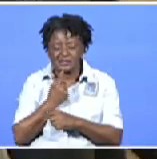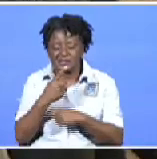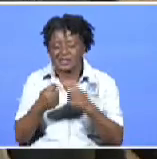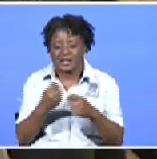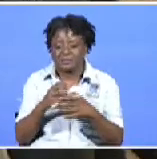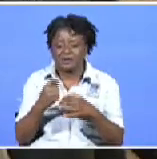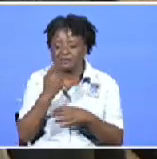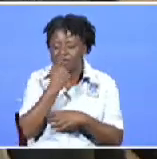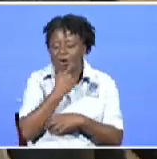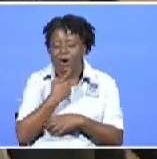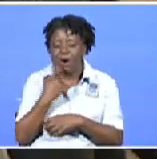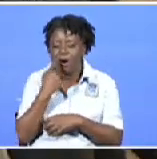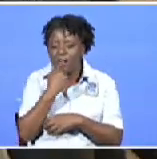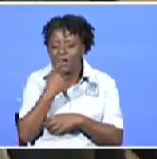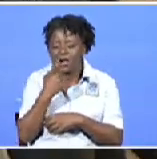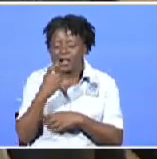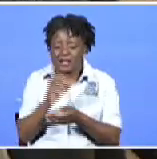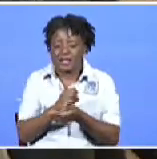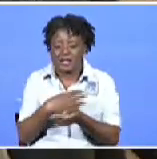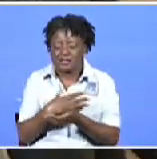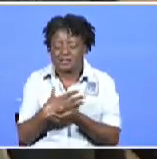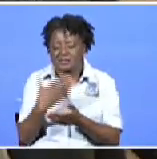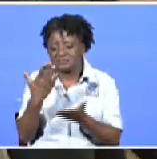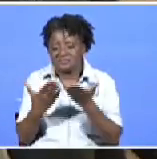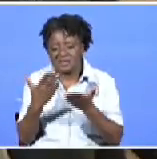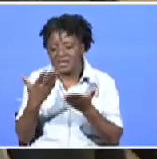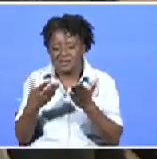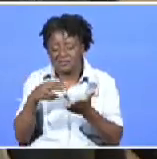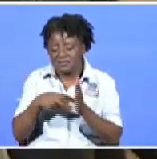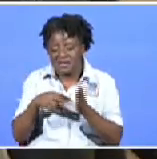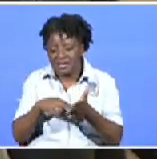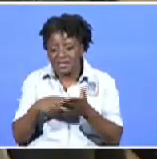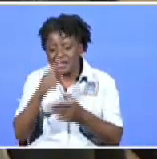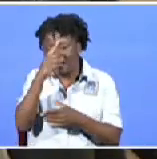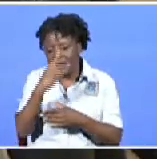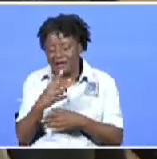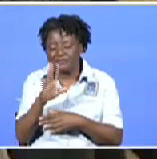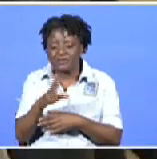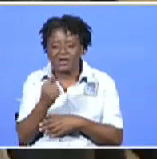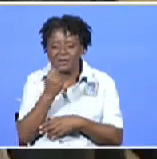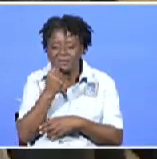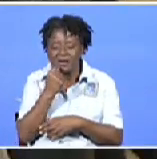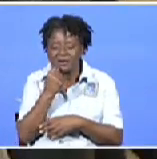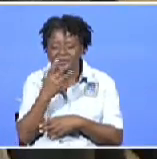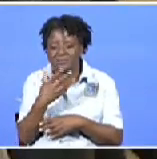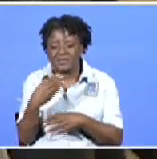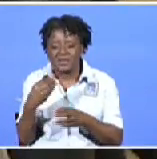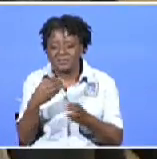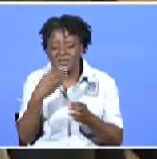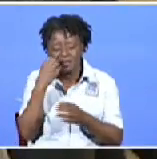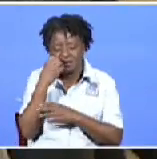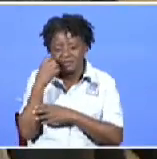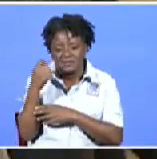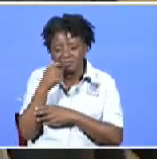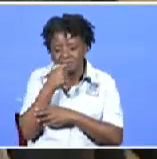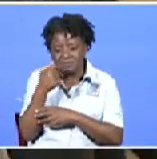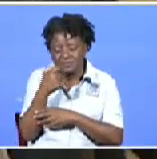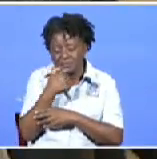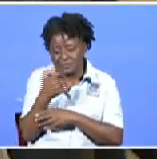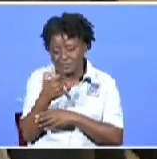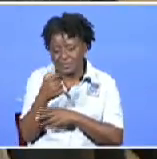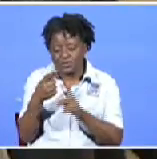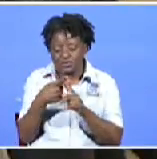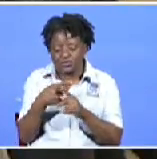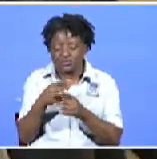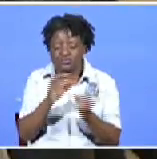section of the jaw, which means that half of the mouth may end up being sectioned in order to remove the